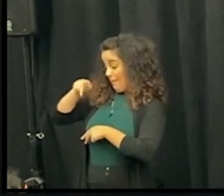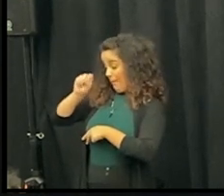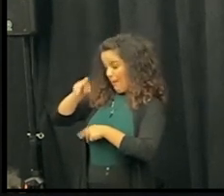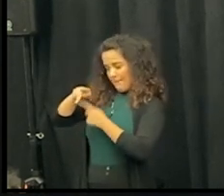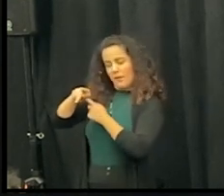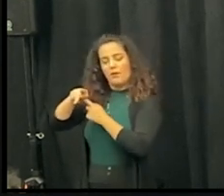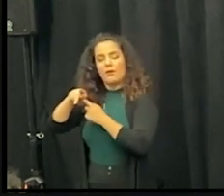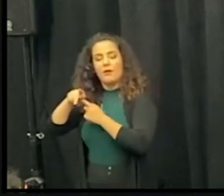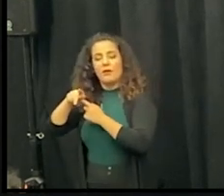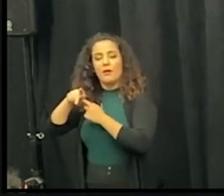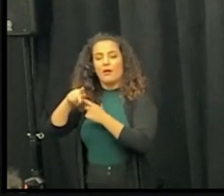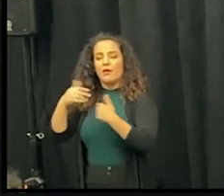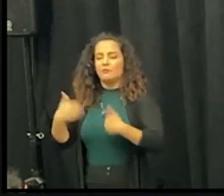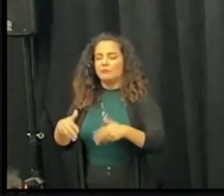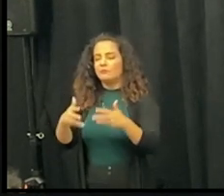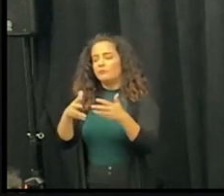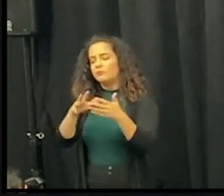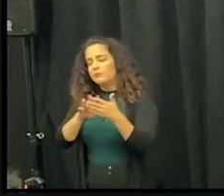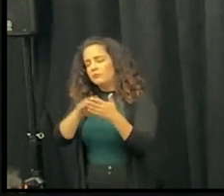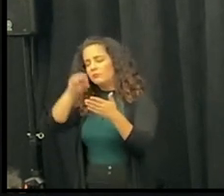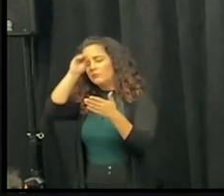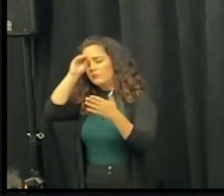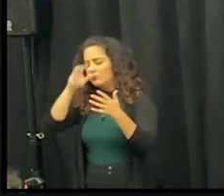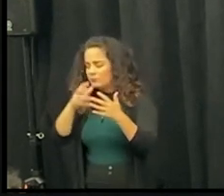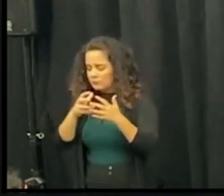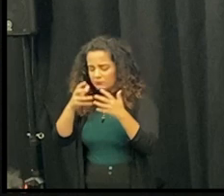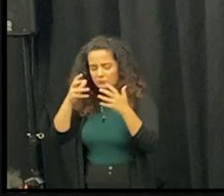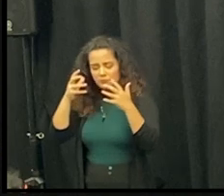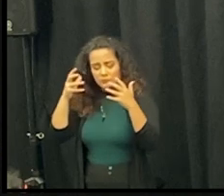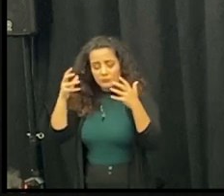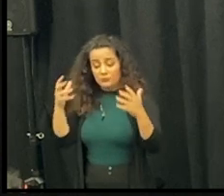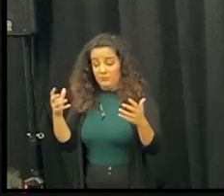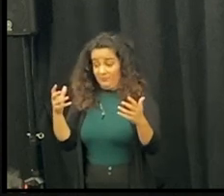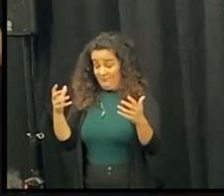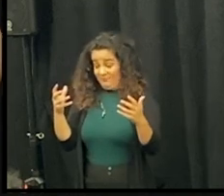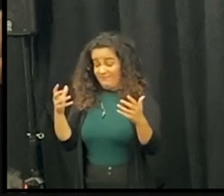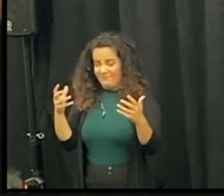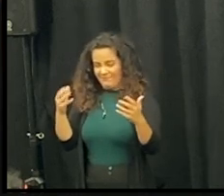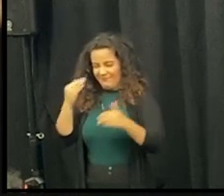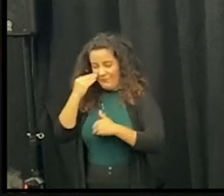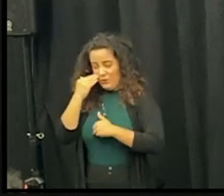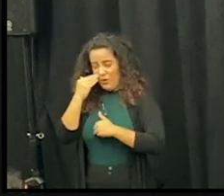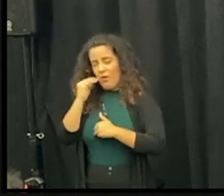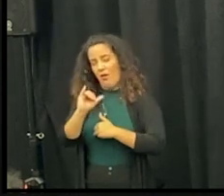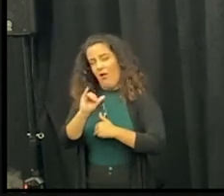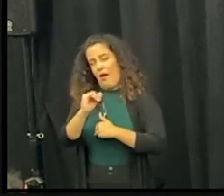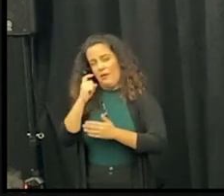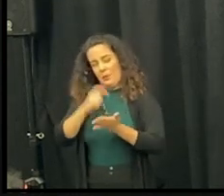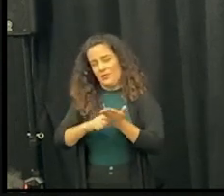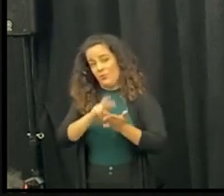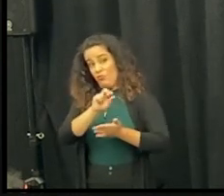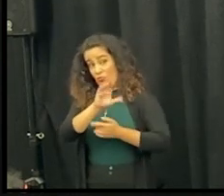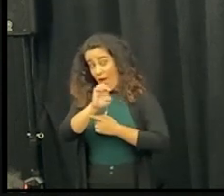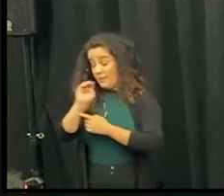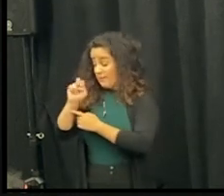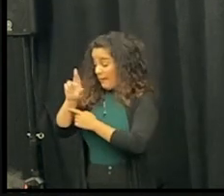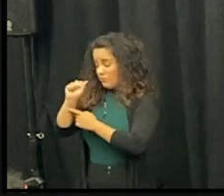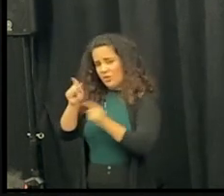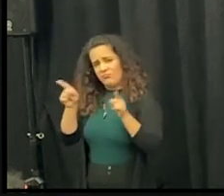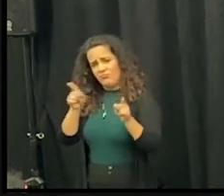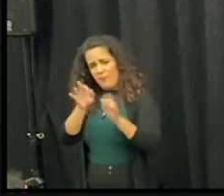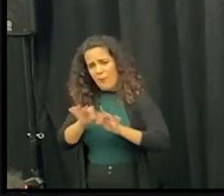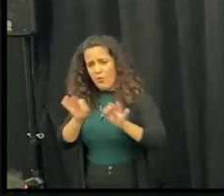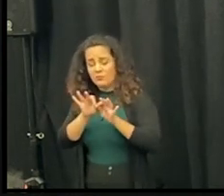much the importance of having something like Rise and Maestra, especially